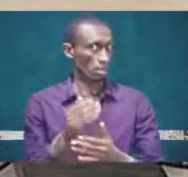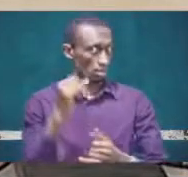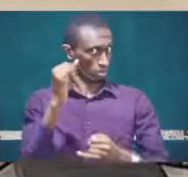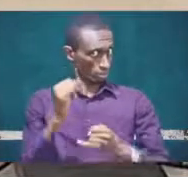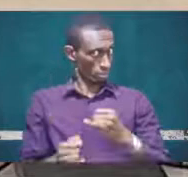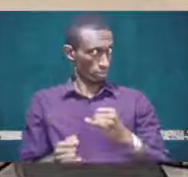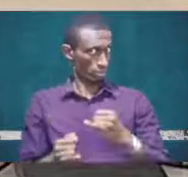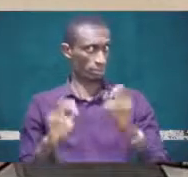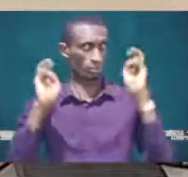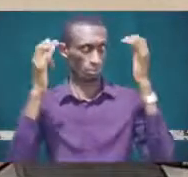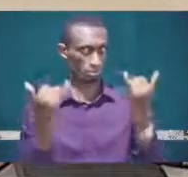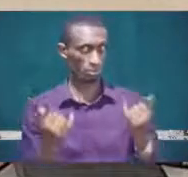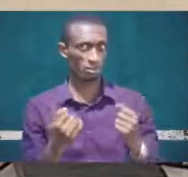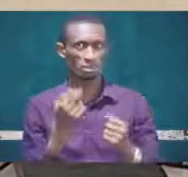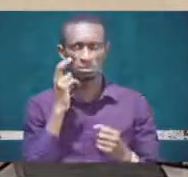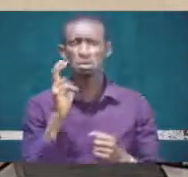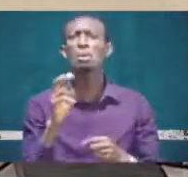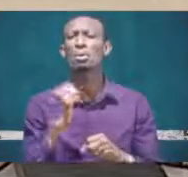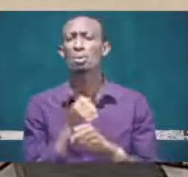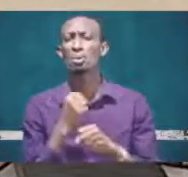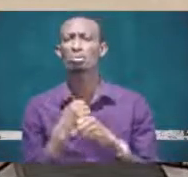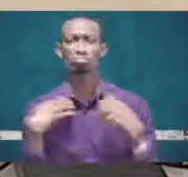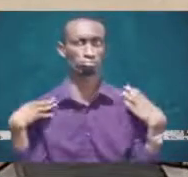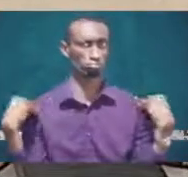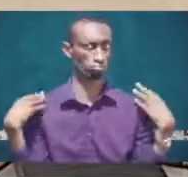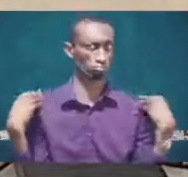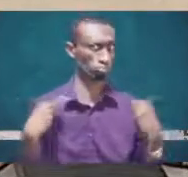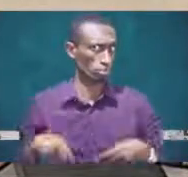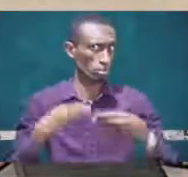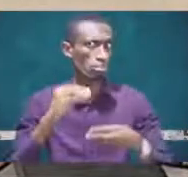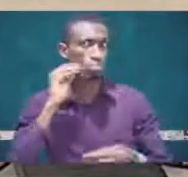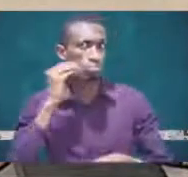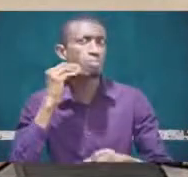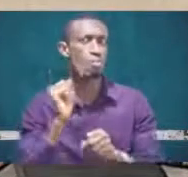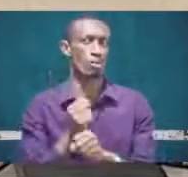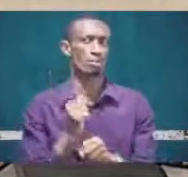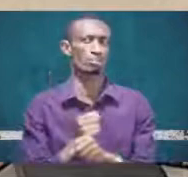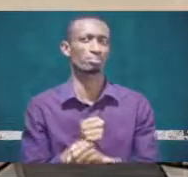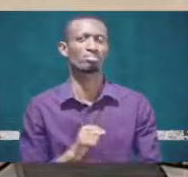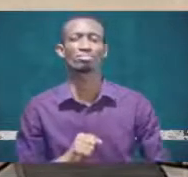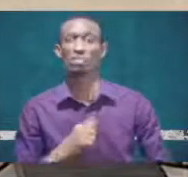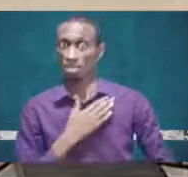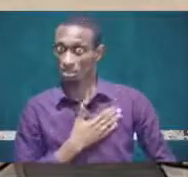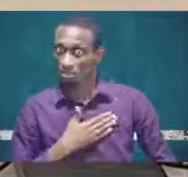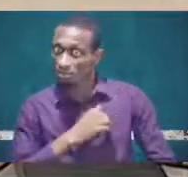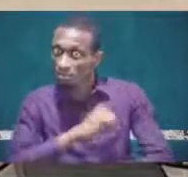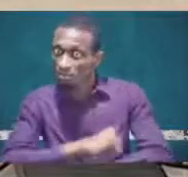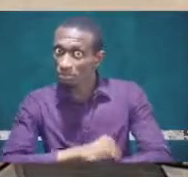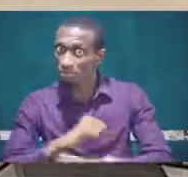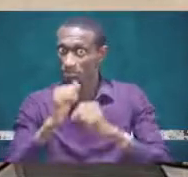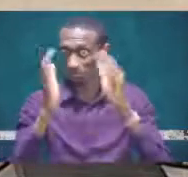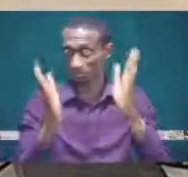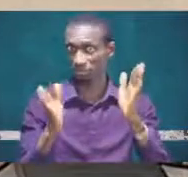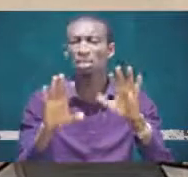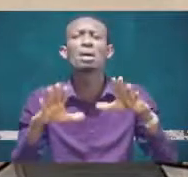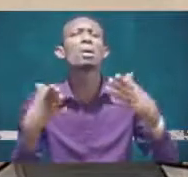your level of understanding because I will give you homework. Dear students, how do we